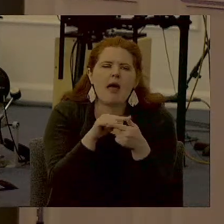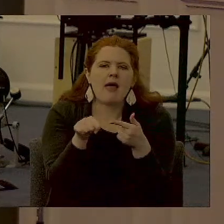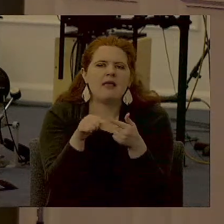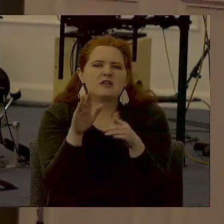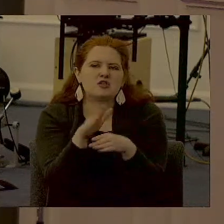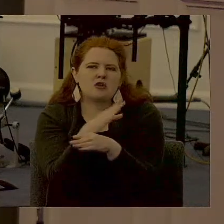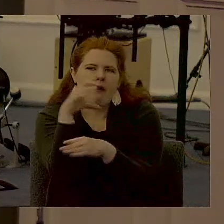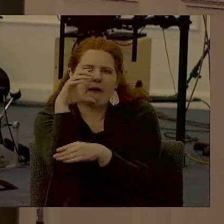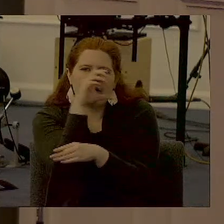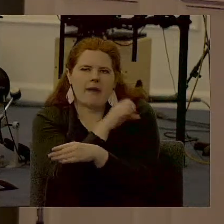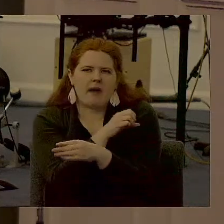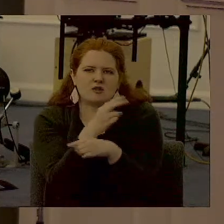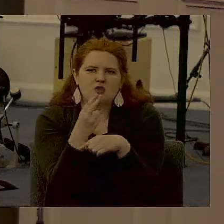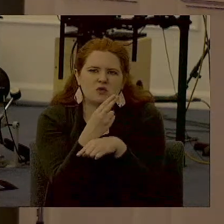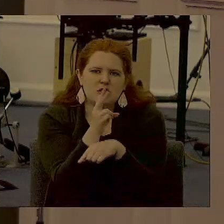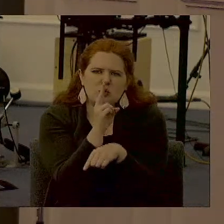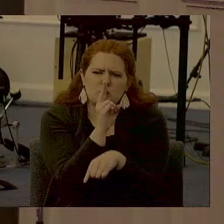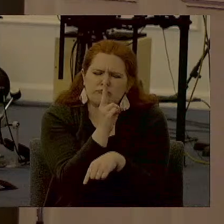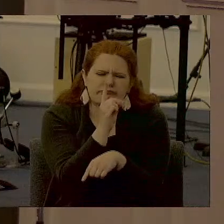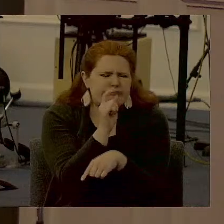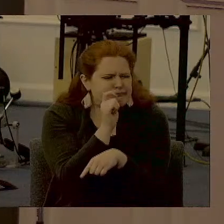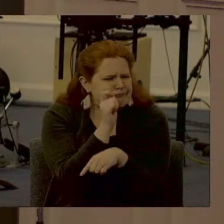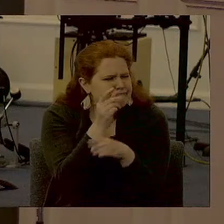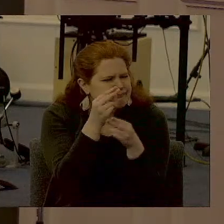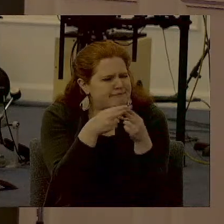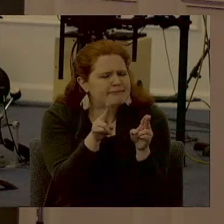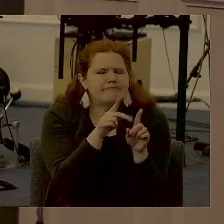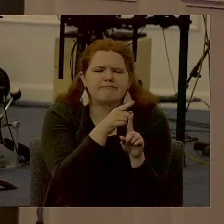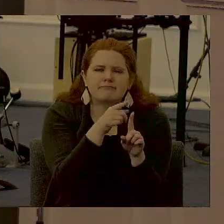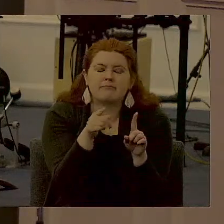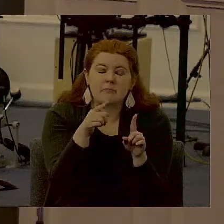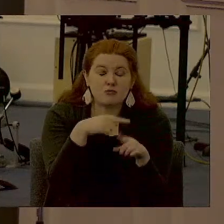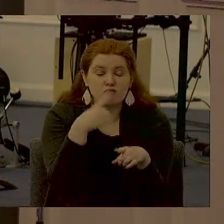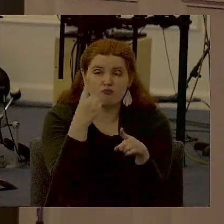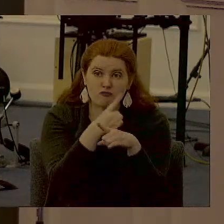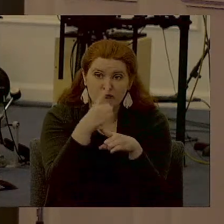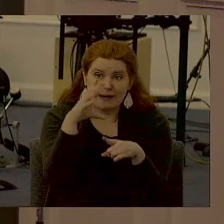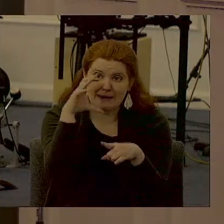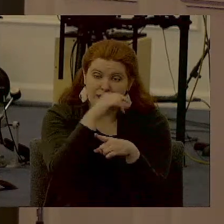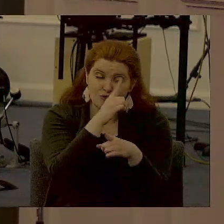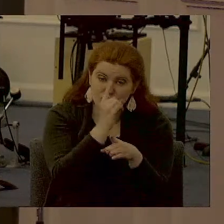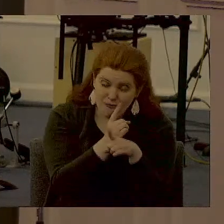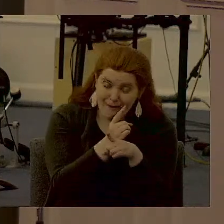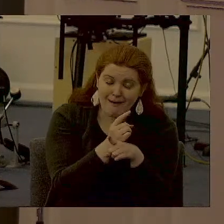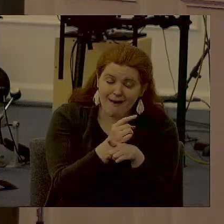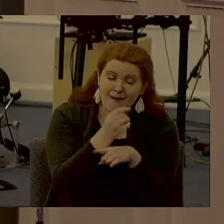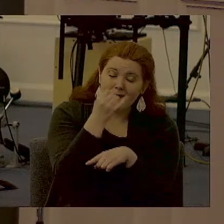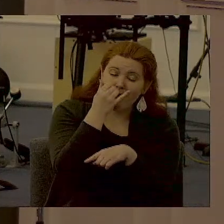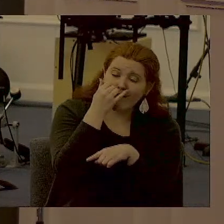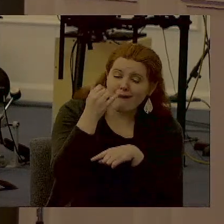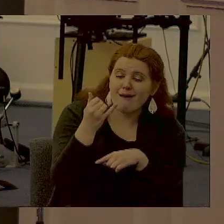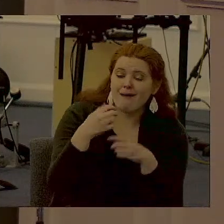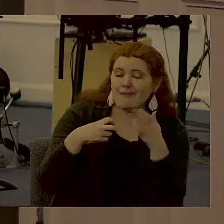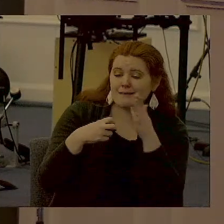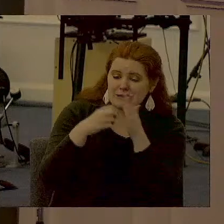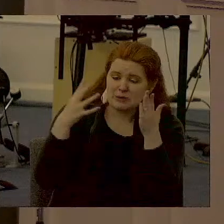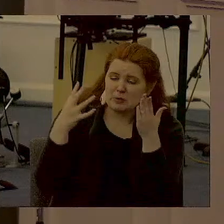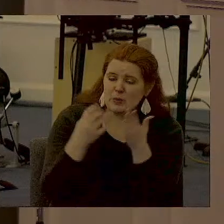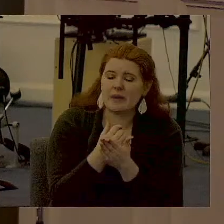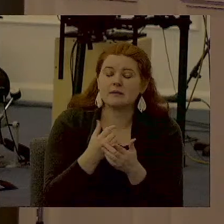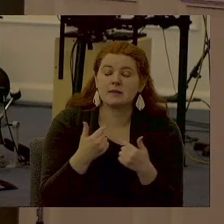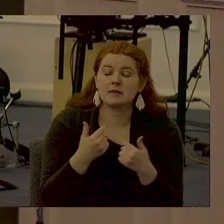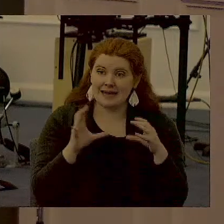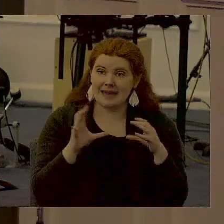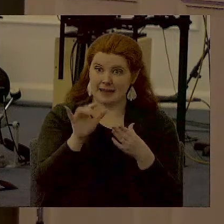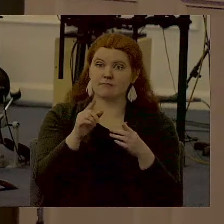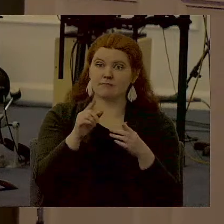song based simply on those 2 seconds. And if you guess right and you call in, you can win tickets. And I did. I